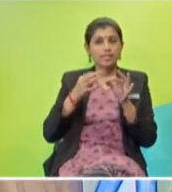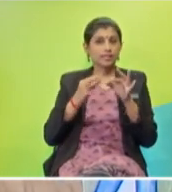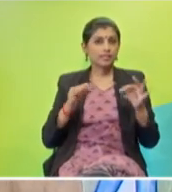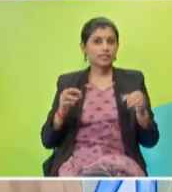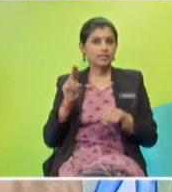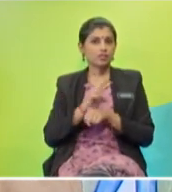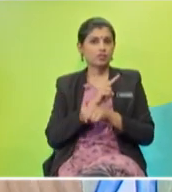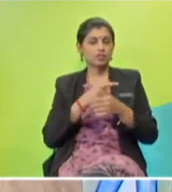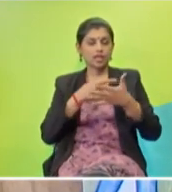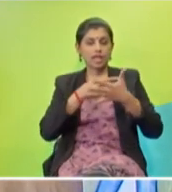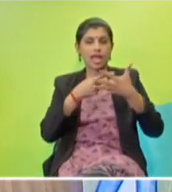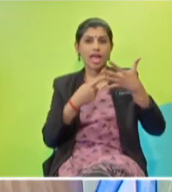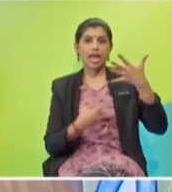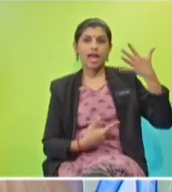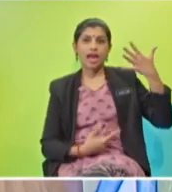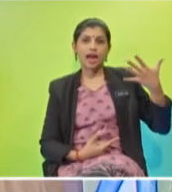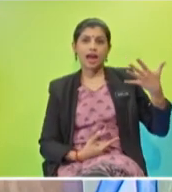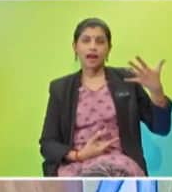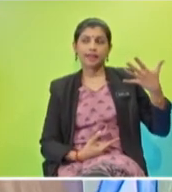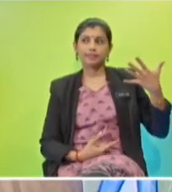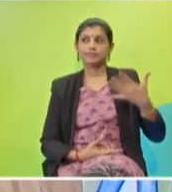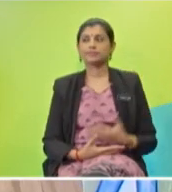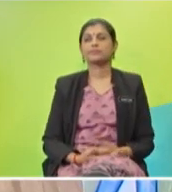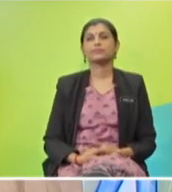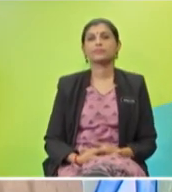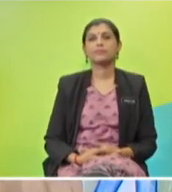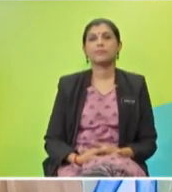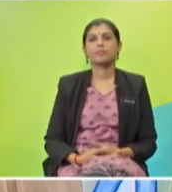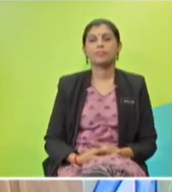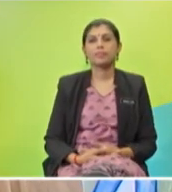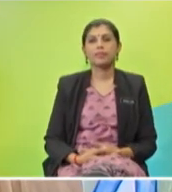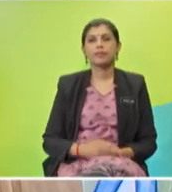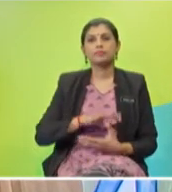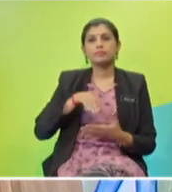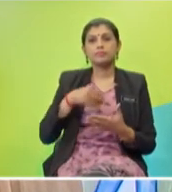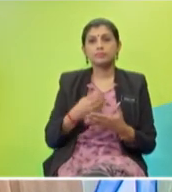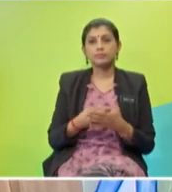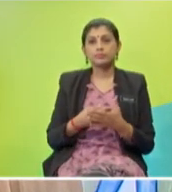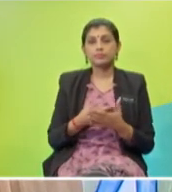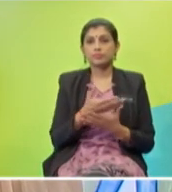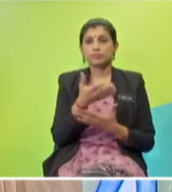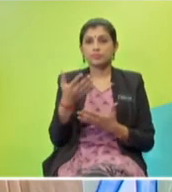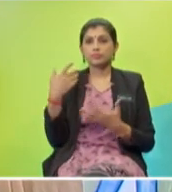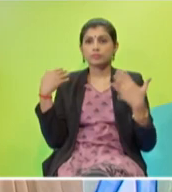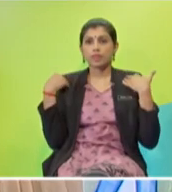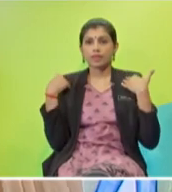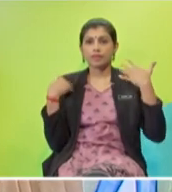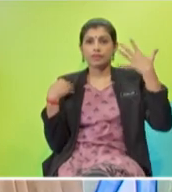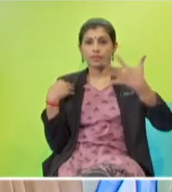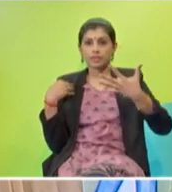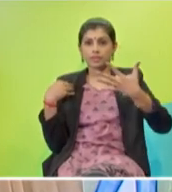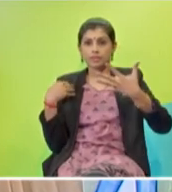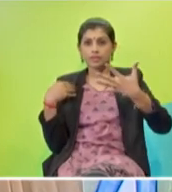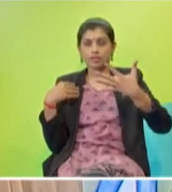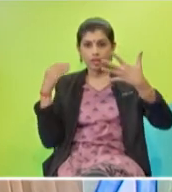the handprint method. Okay. So all our friends have their handprint with them. So everybody at home also can do the